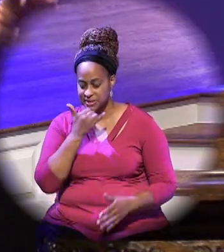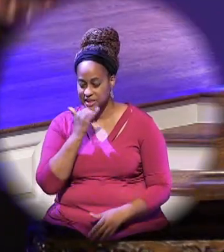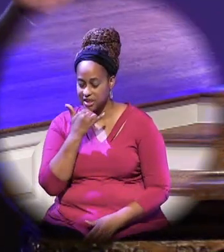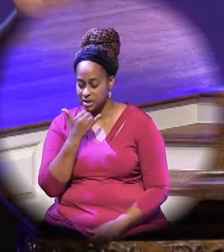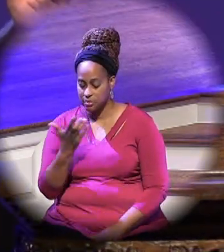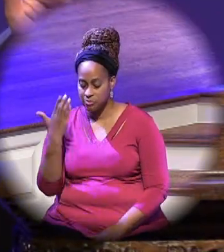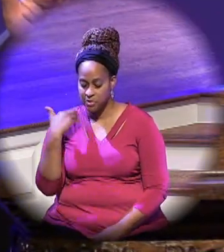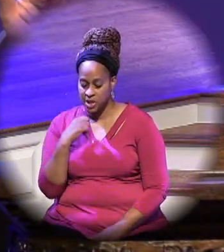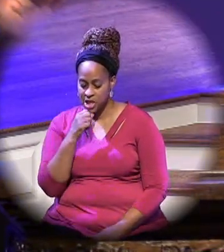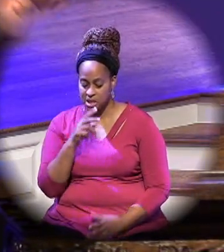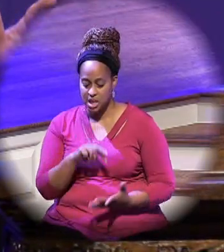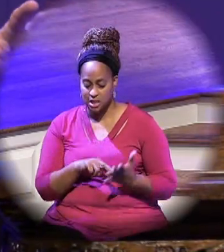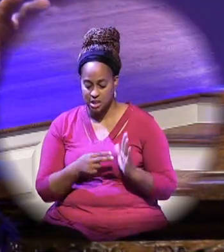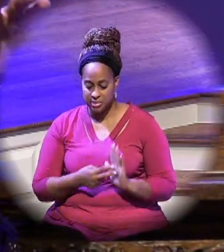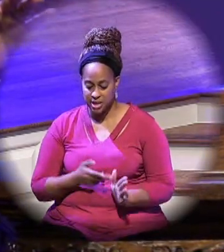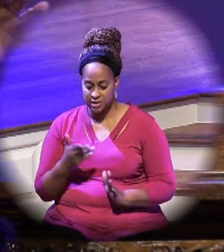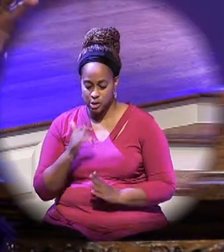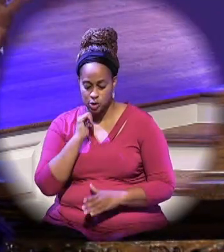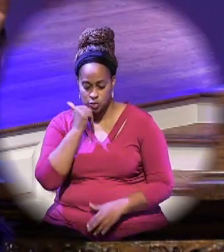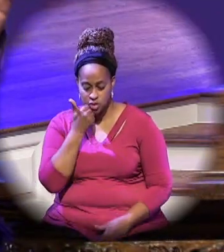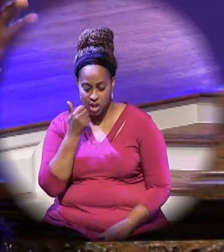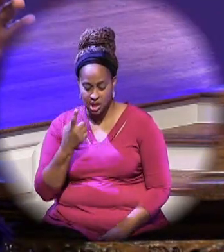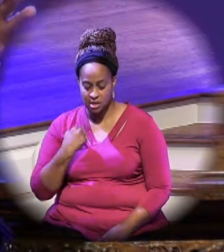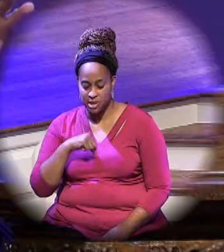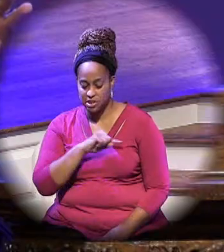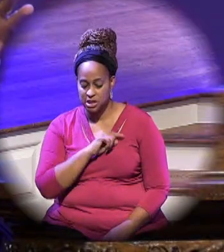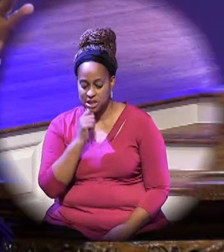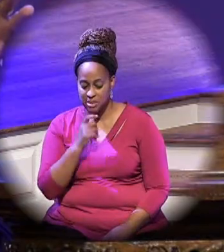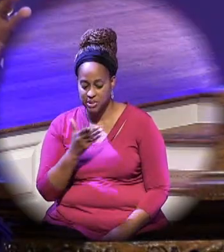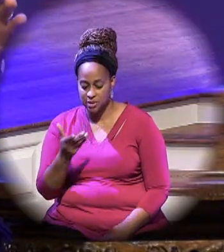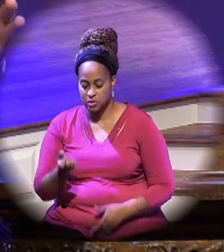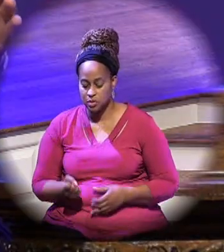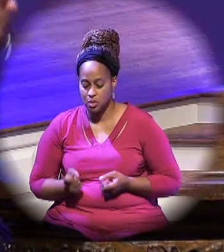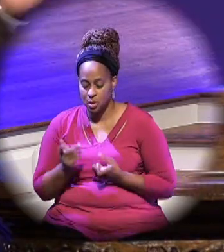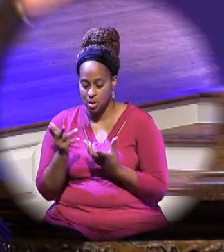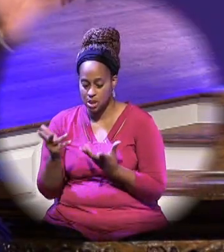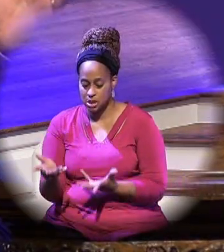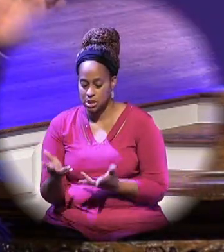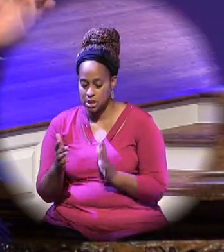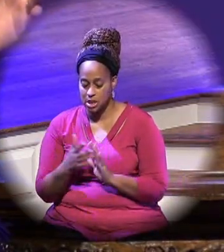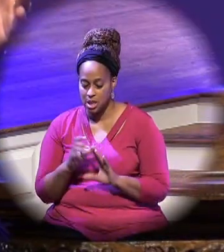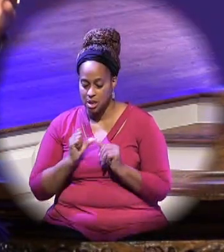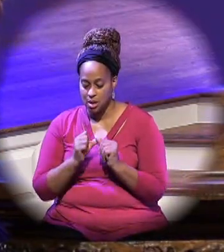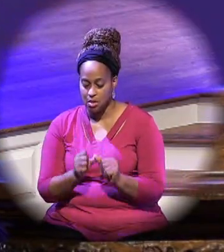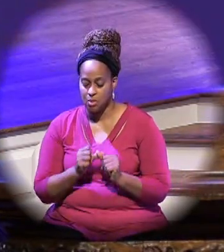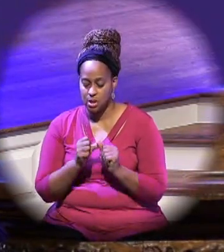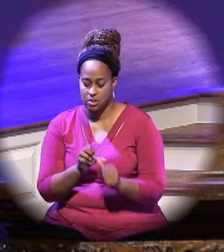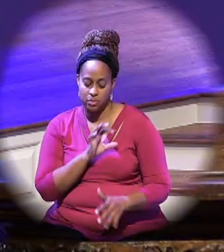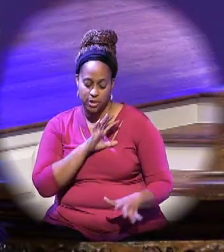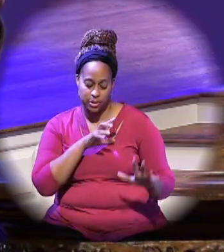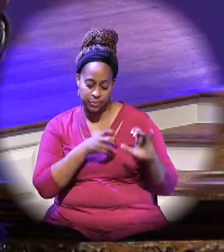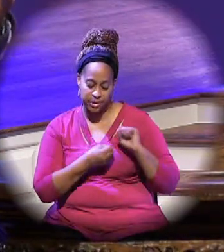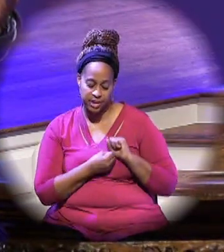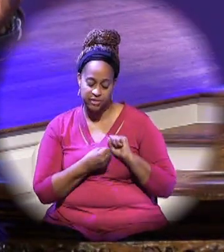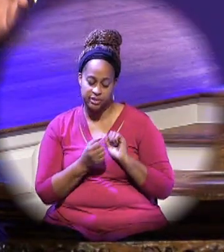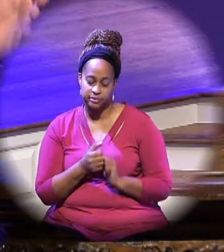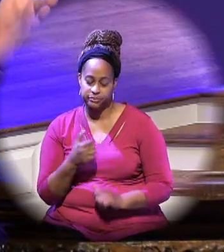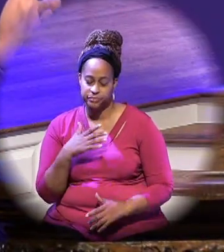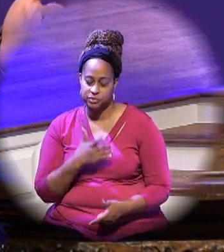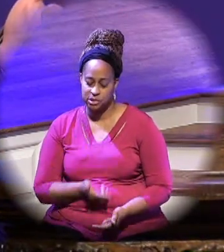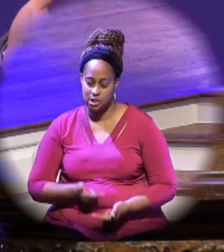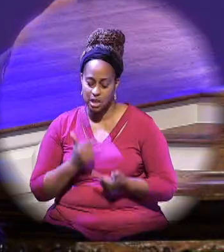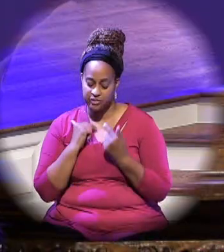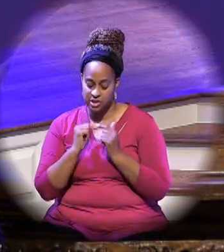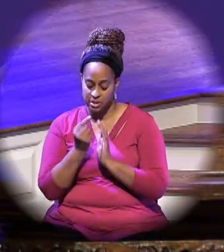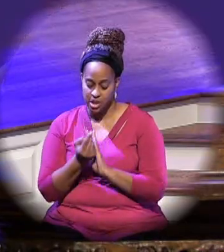It's not meant to be there to shame us. It's not meant to be there to cause us ongoing grief, but might those moments call